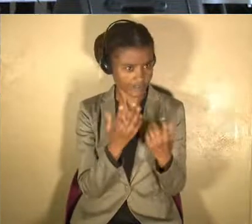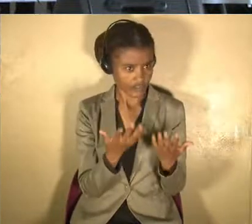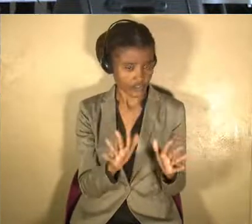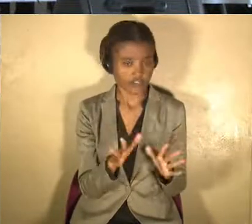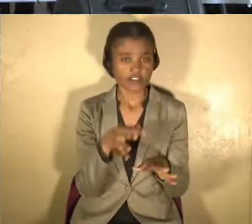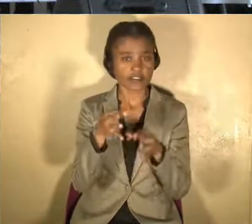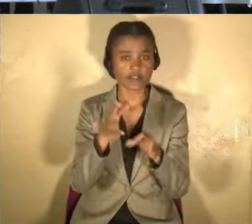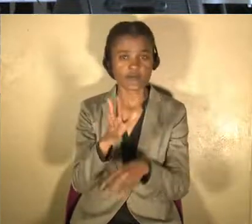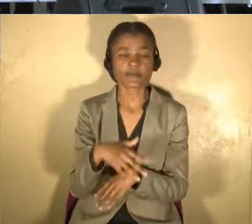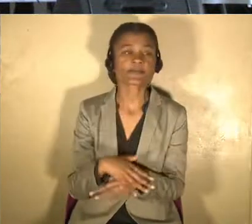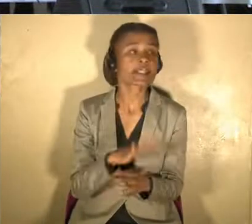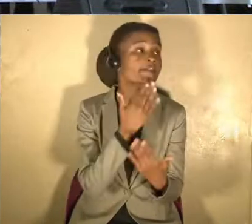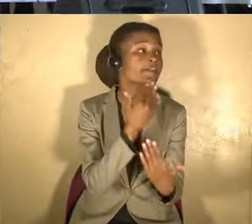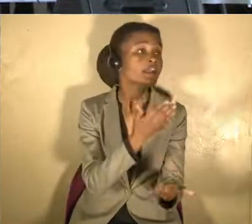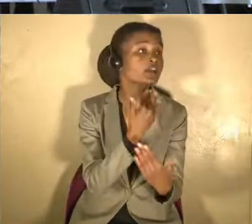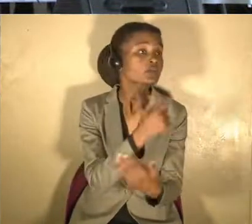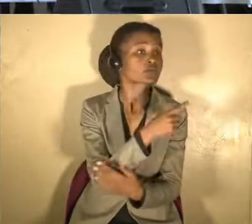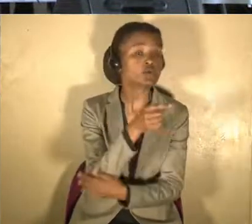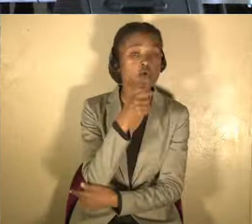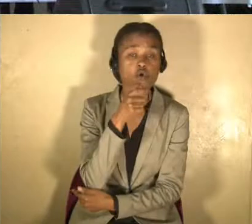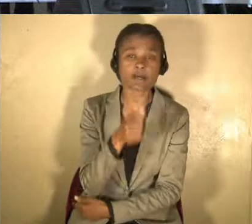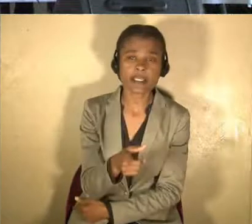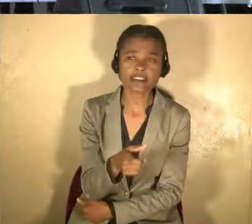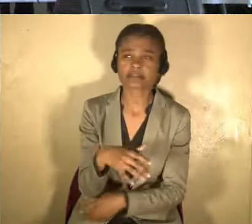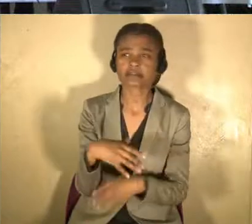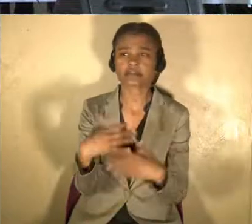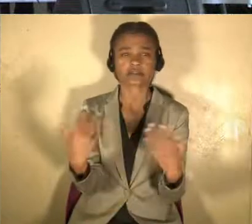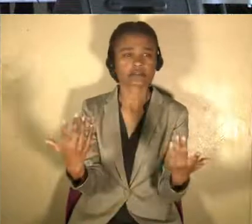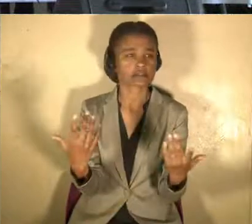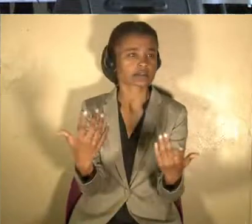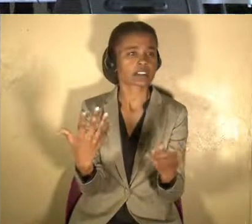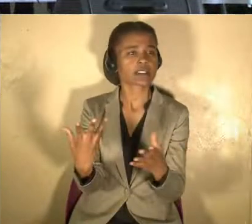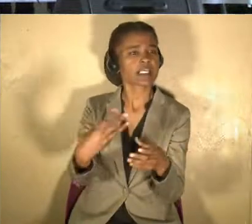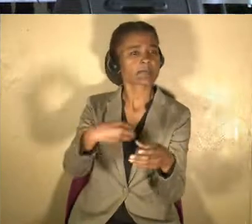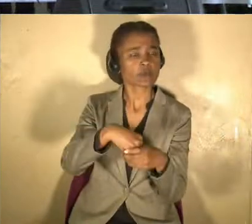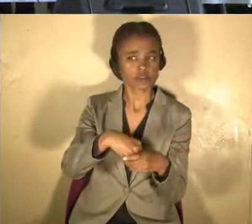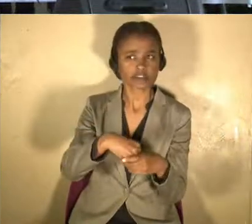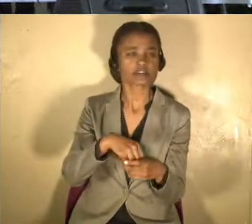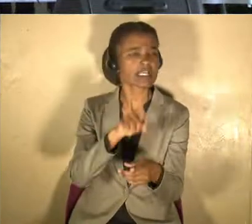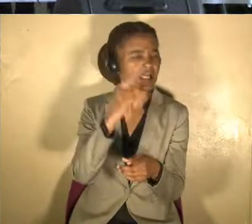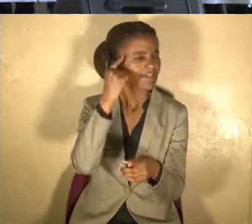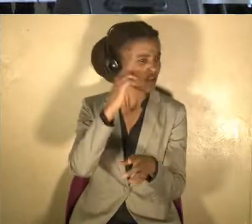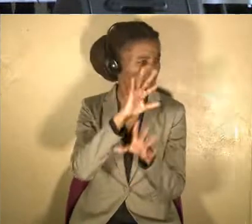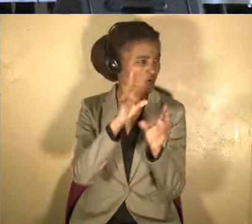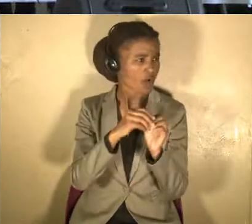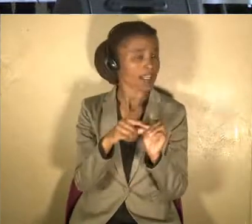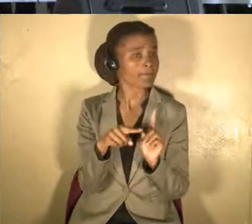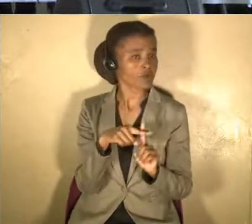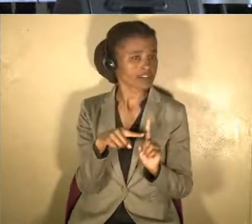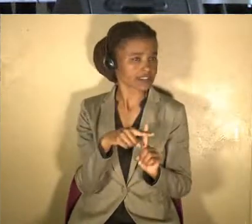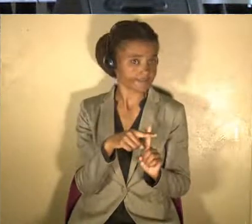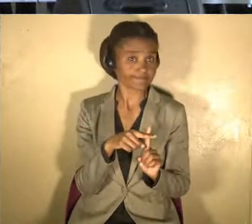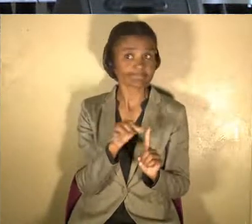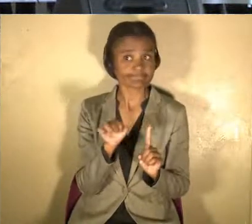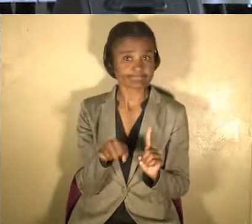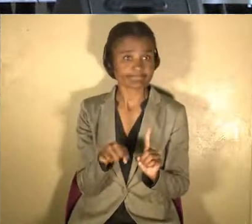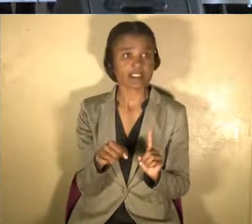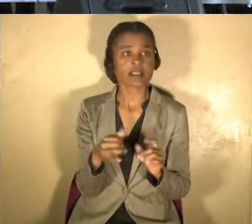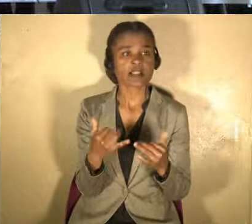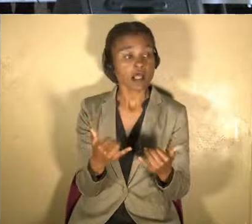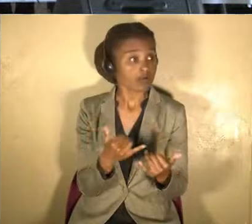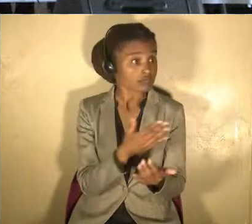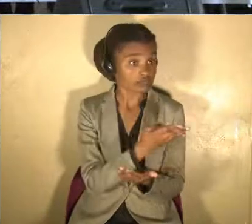and the comments. I think those are very positive comments from all of you. And I still invite the